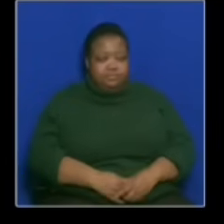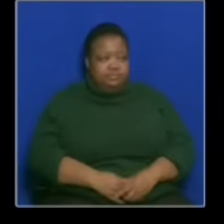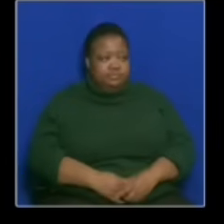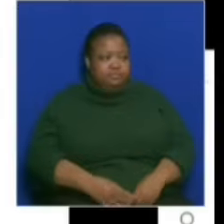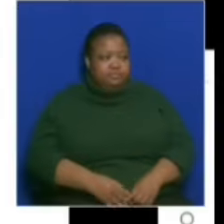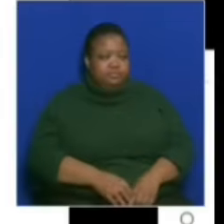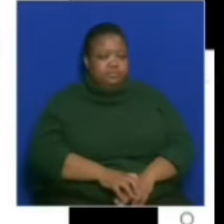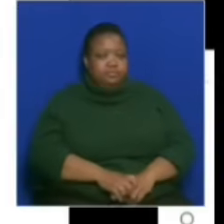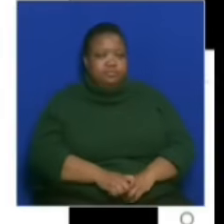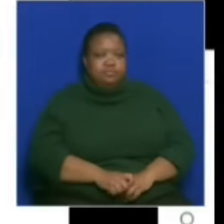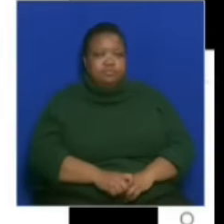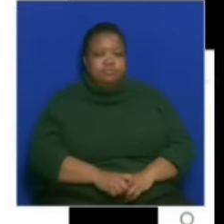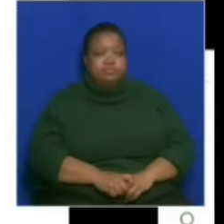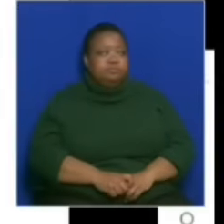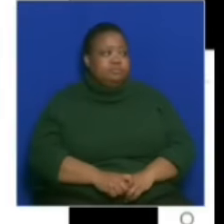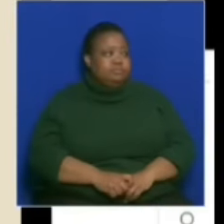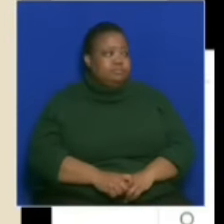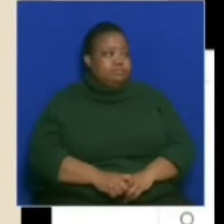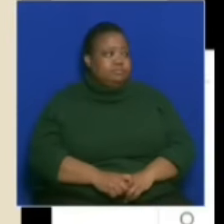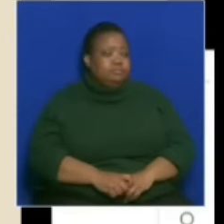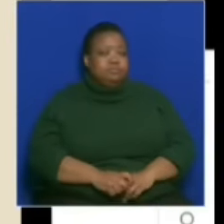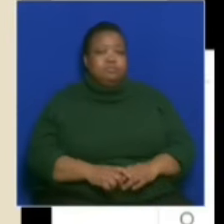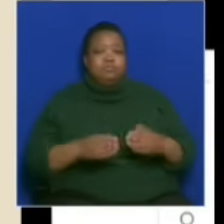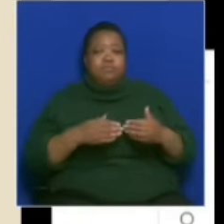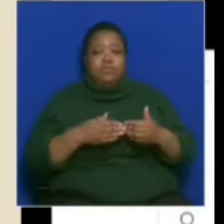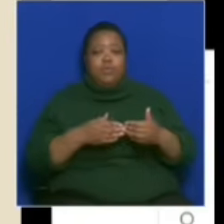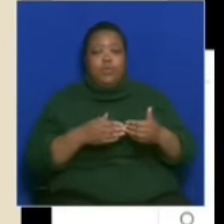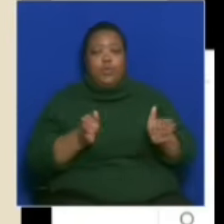one sees an open box with